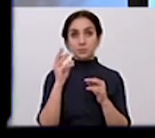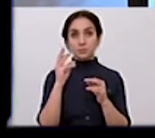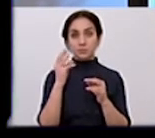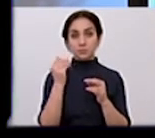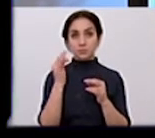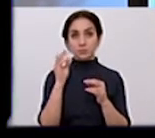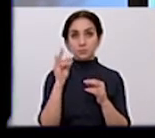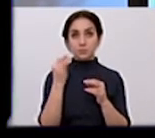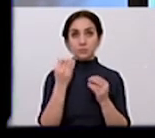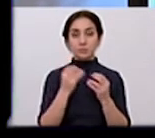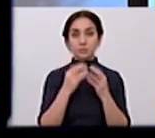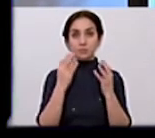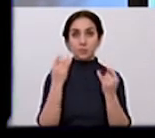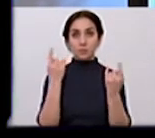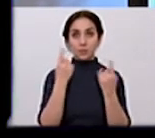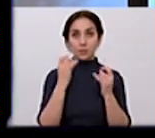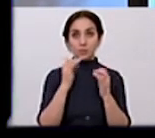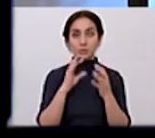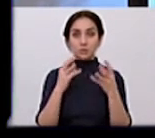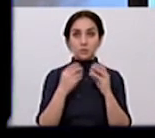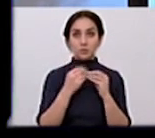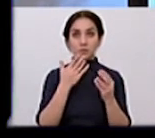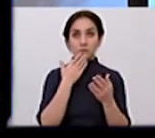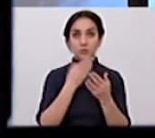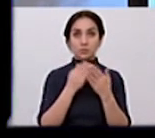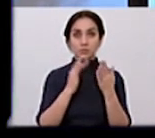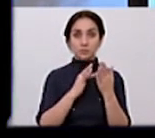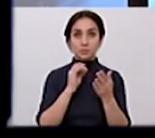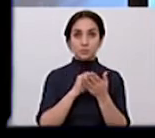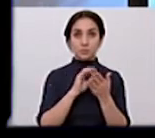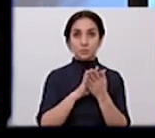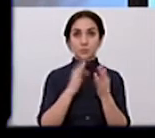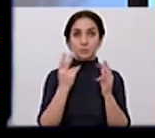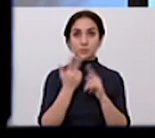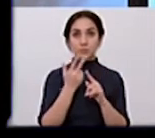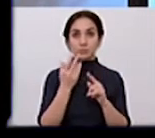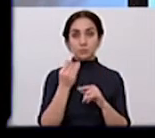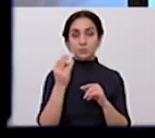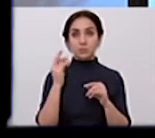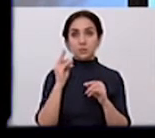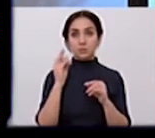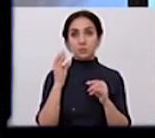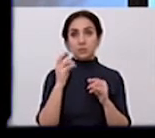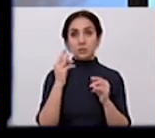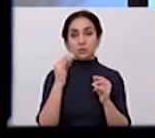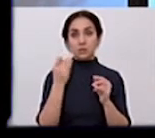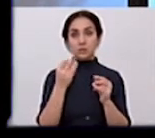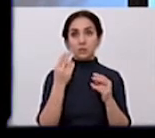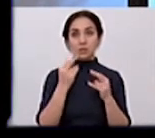ham yanada kengroq ma'lumotlar to'plab daftarimizga yozib olamiz. Uchinchi savol: Janubiy Sharqiy Osiyo